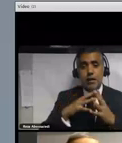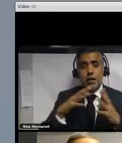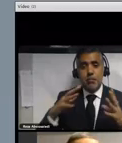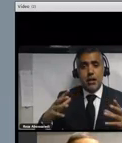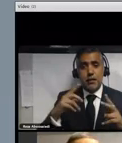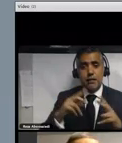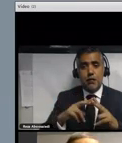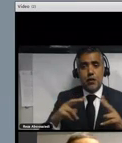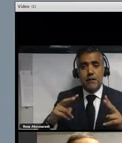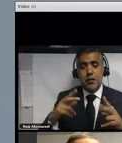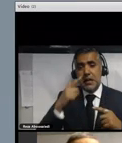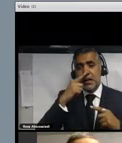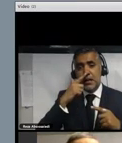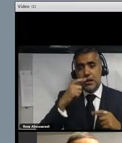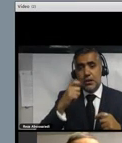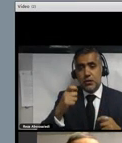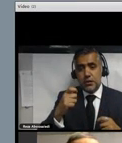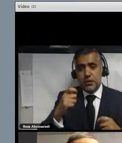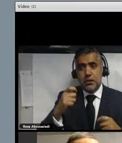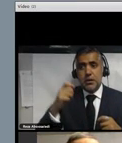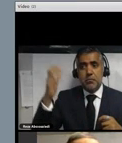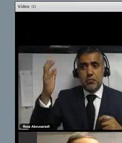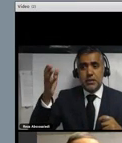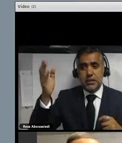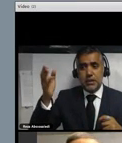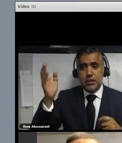So I think